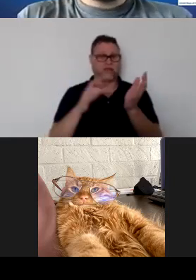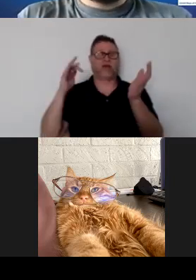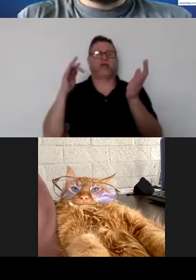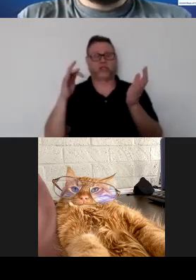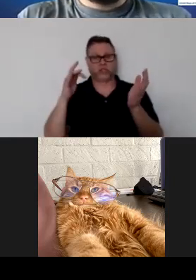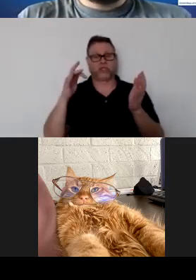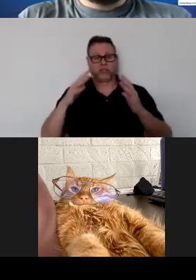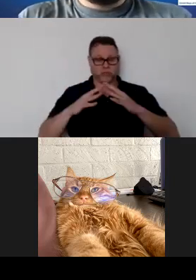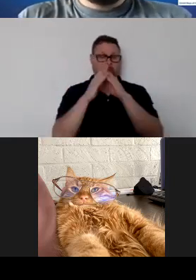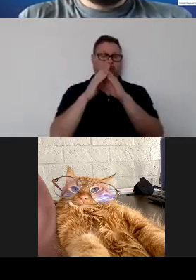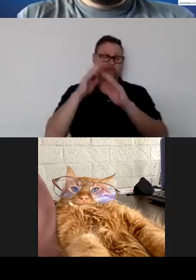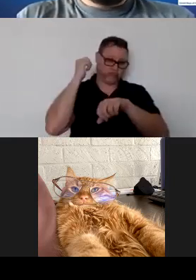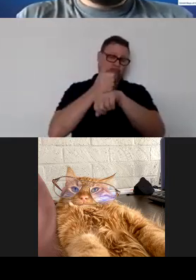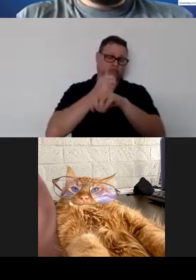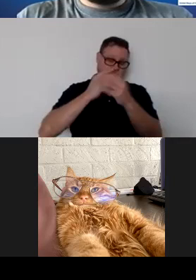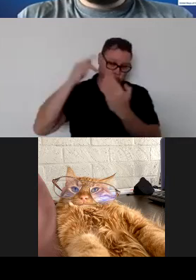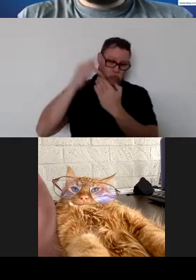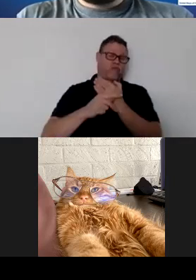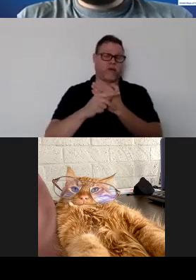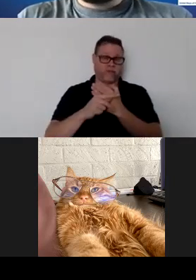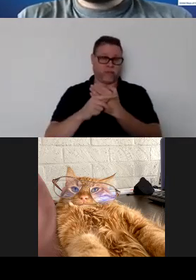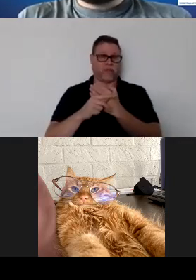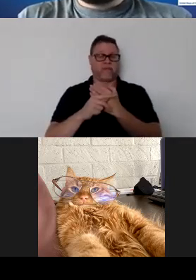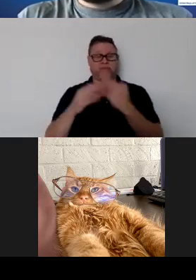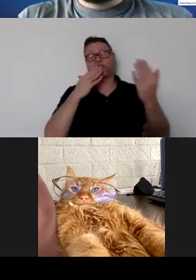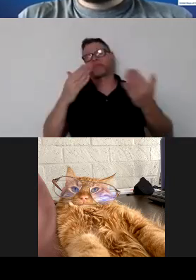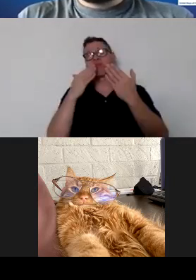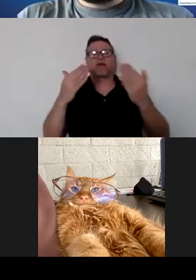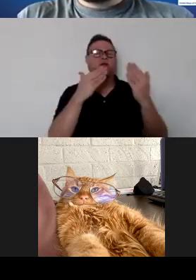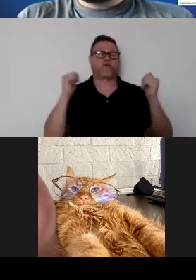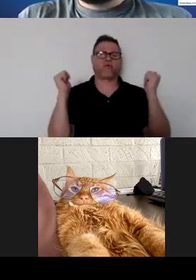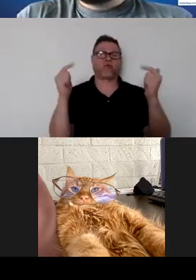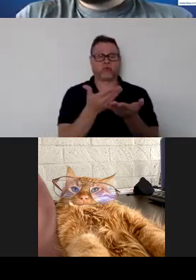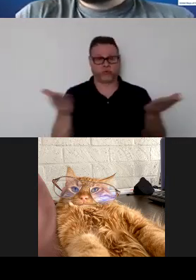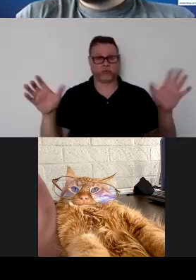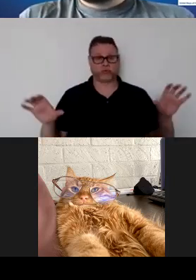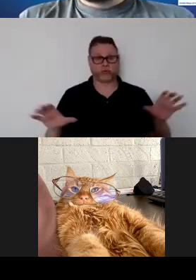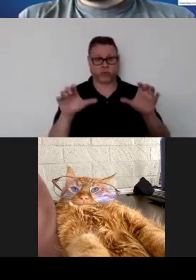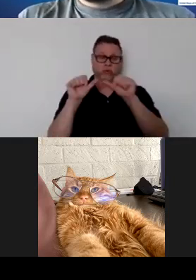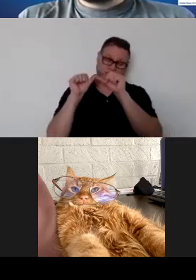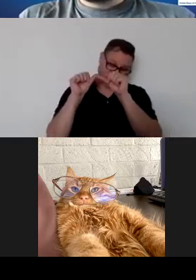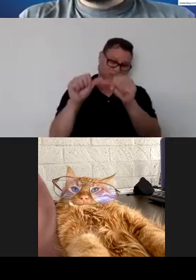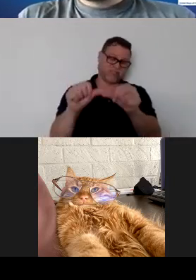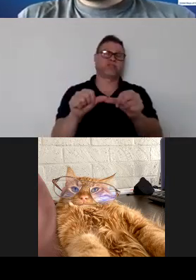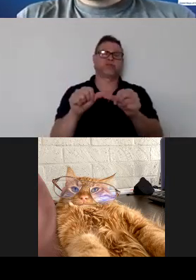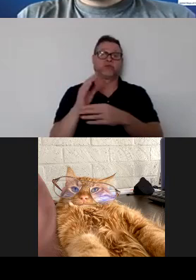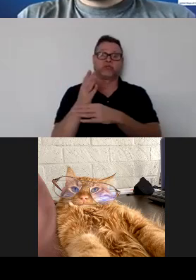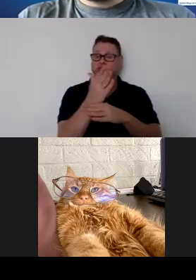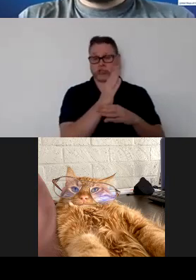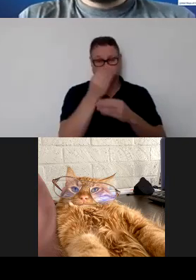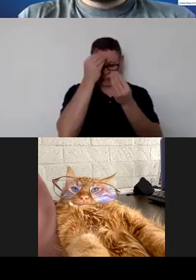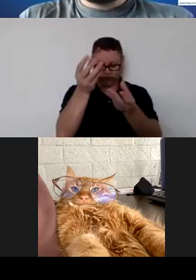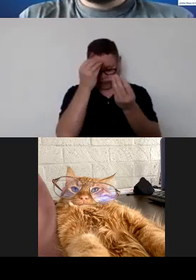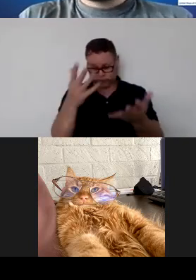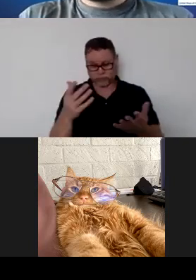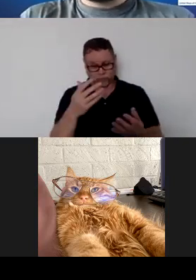the implementation of this program. So, thank you all for all that you do, and I will continue to, share whatever information is shared